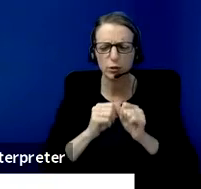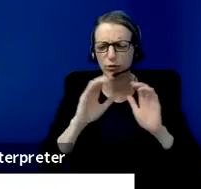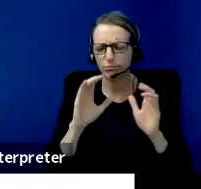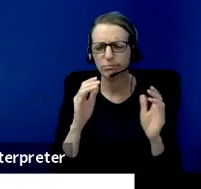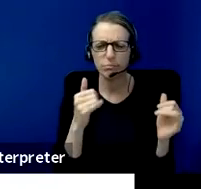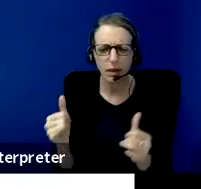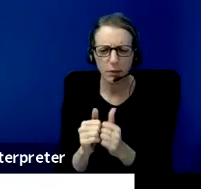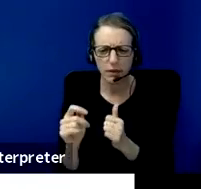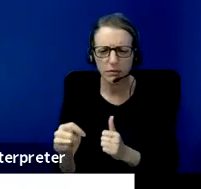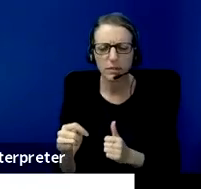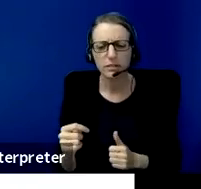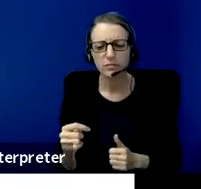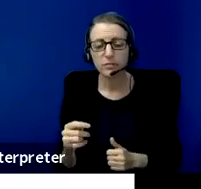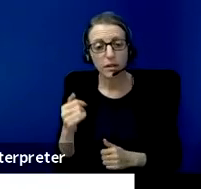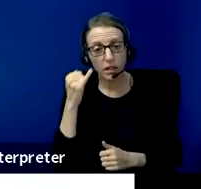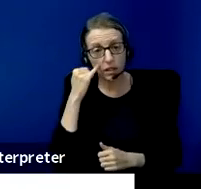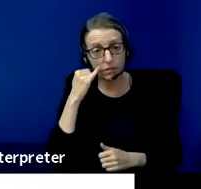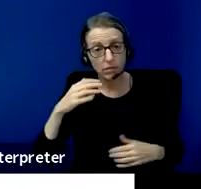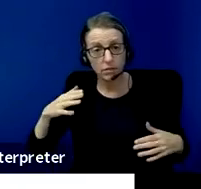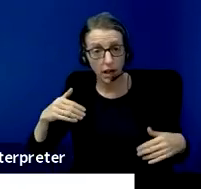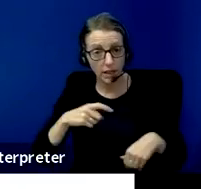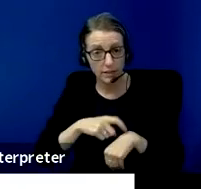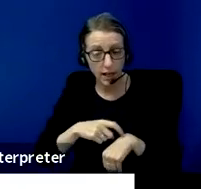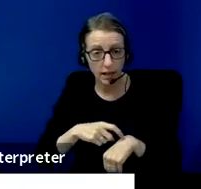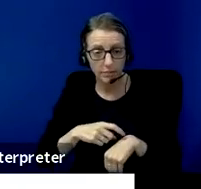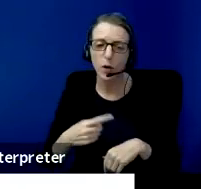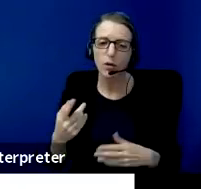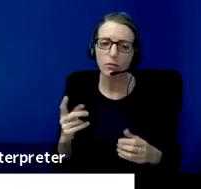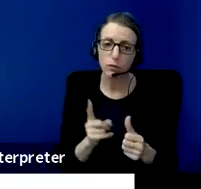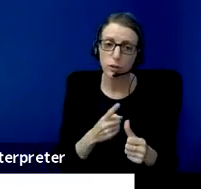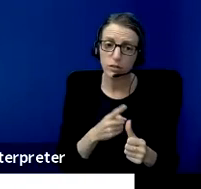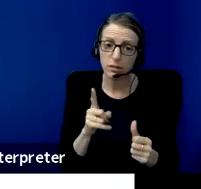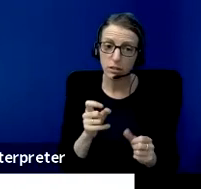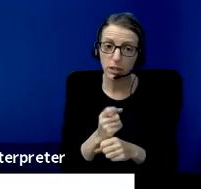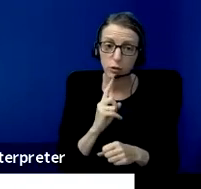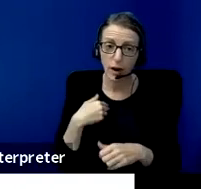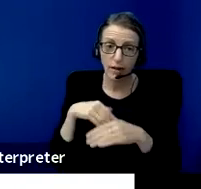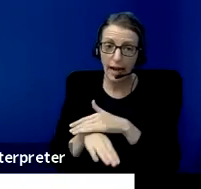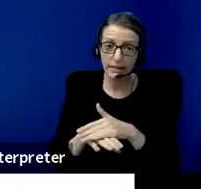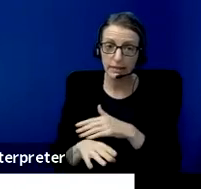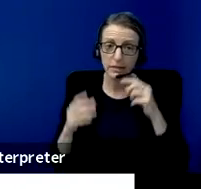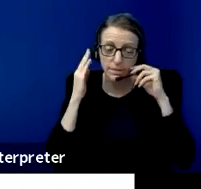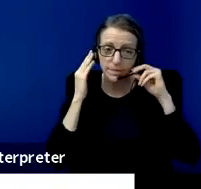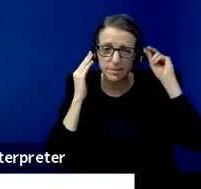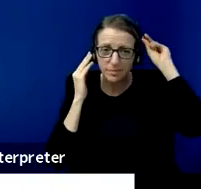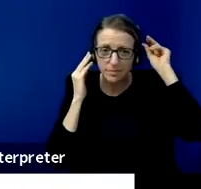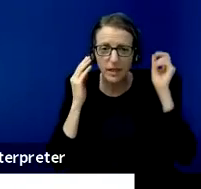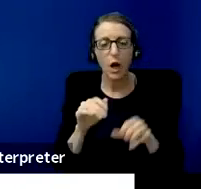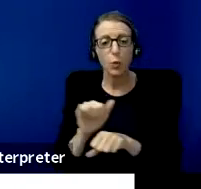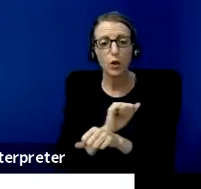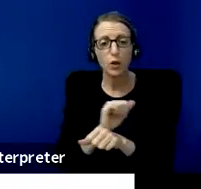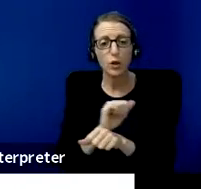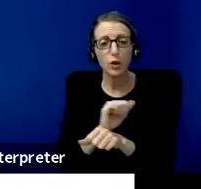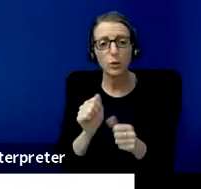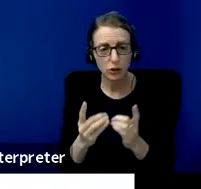a chance, there's a couple different things. First off, we need to make sure that you have access. So work with your district, make sure you have access to your